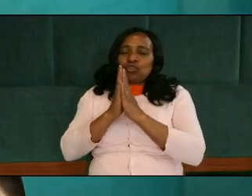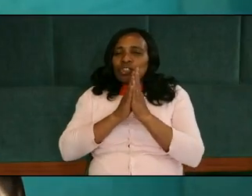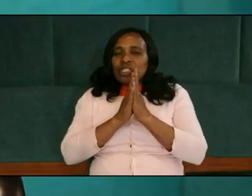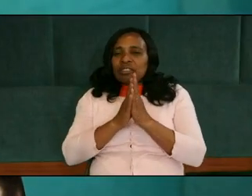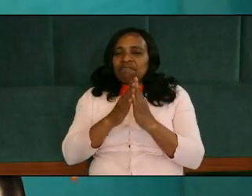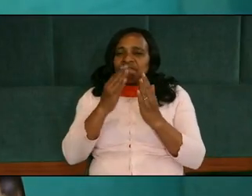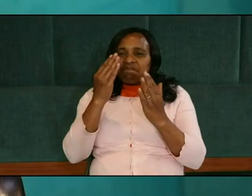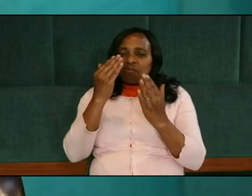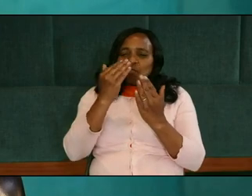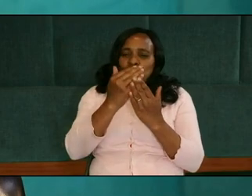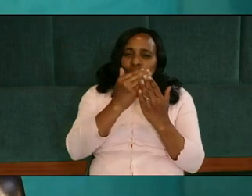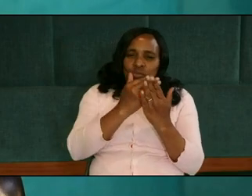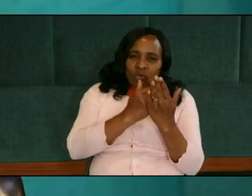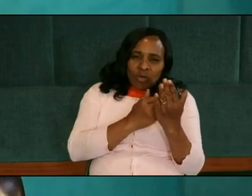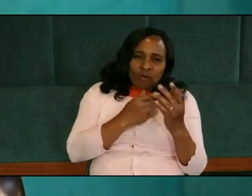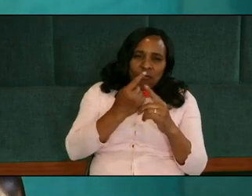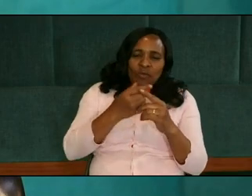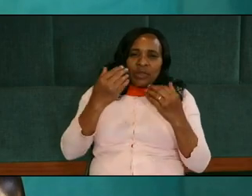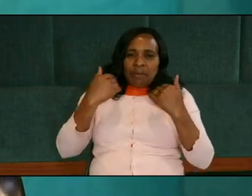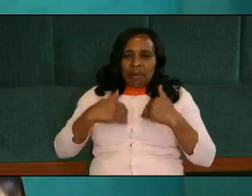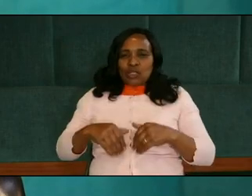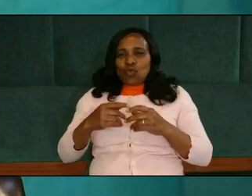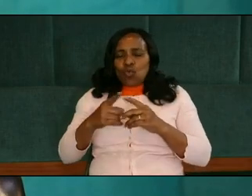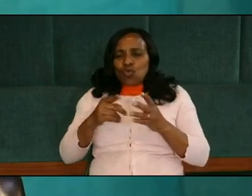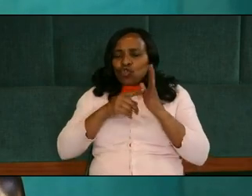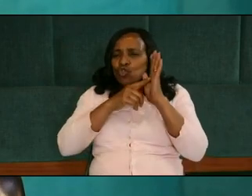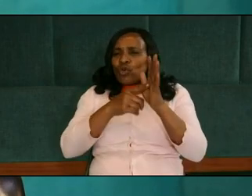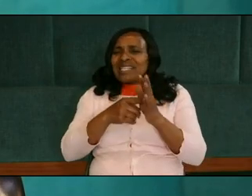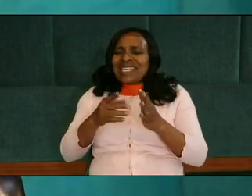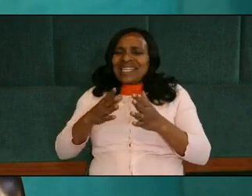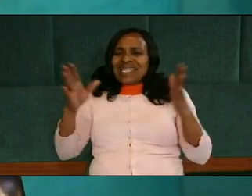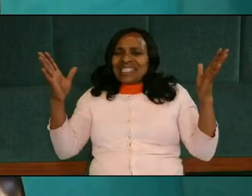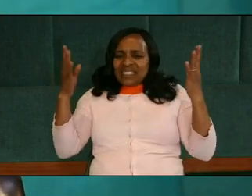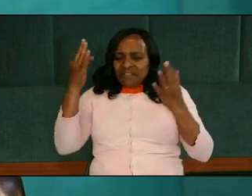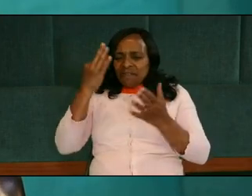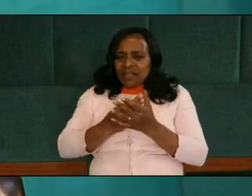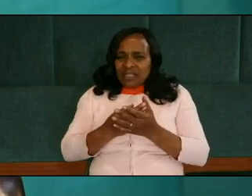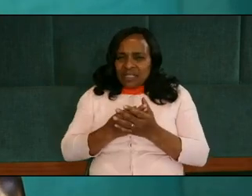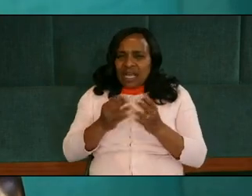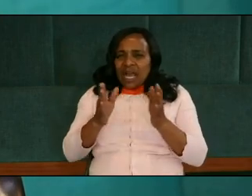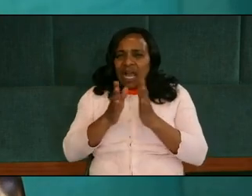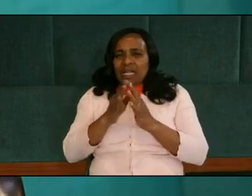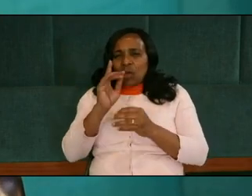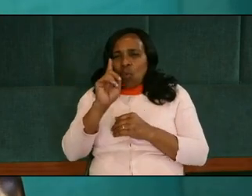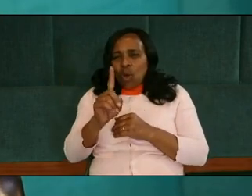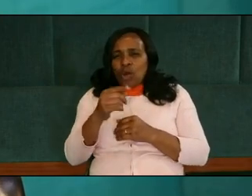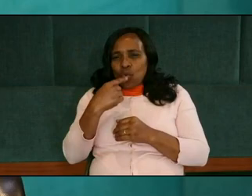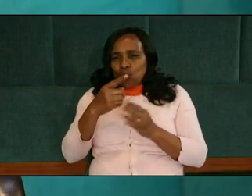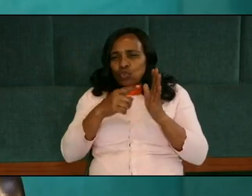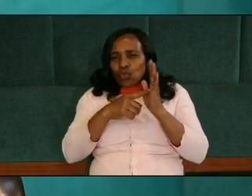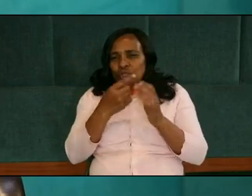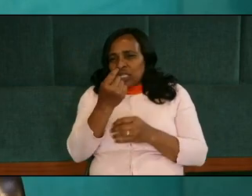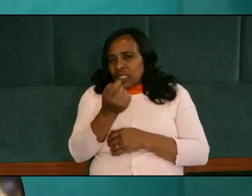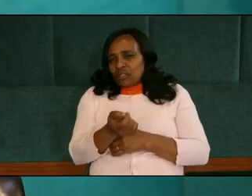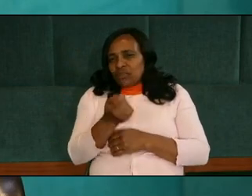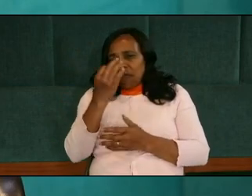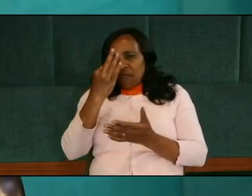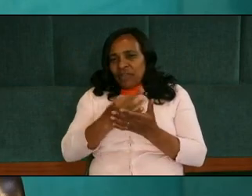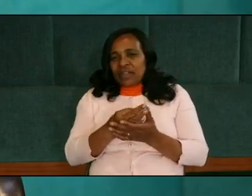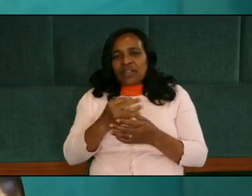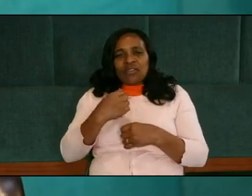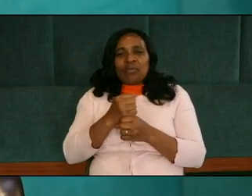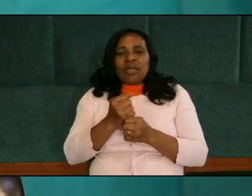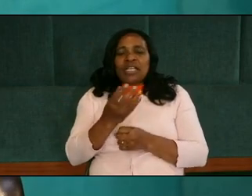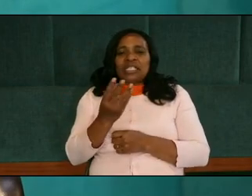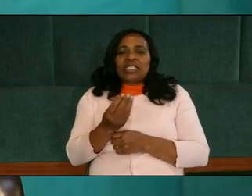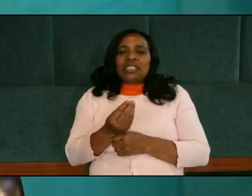order from the person who demonstrated the greatest faith to the one who showed the very least faith. So to make this easier,